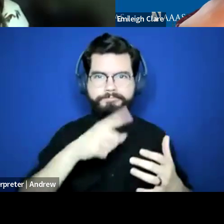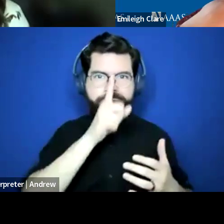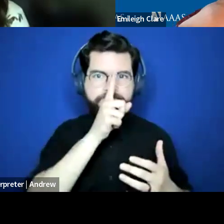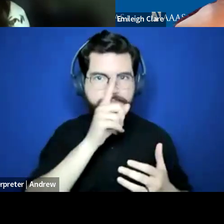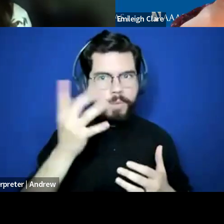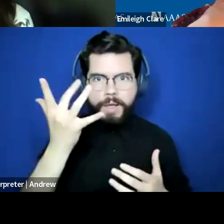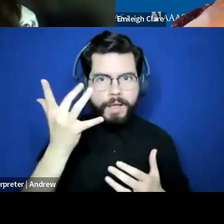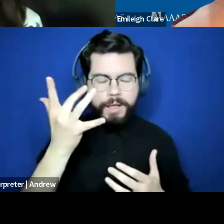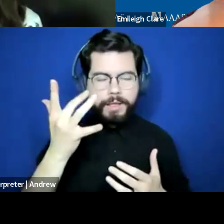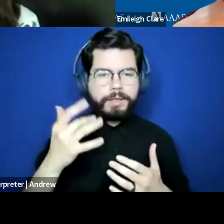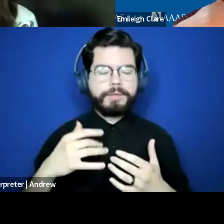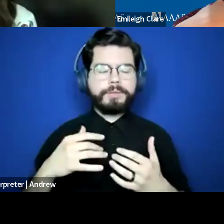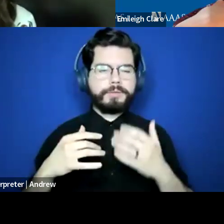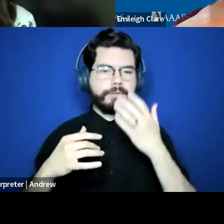Um,